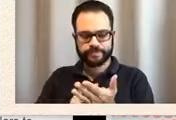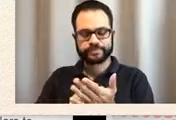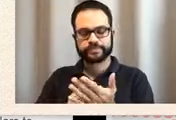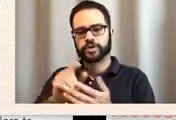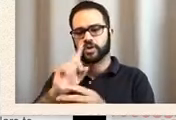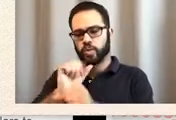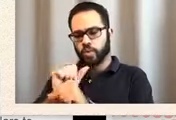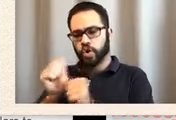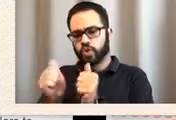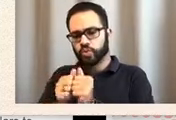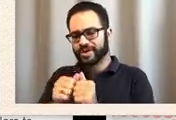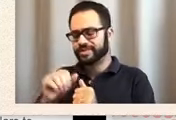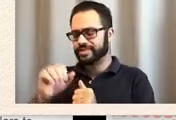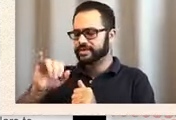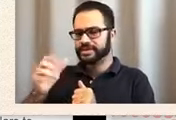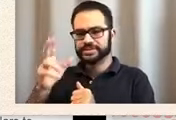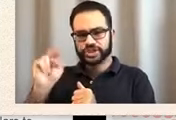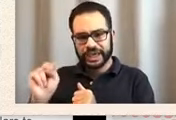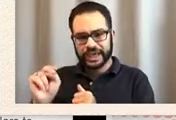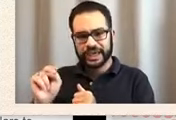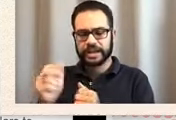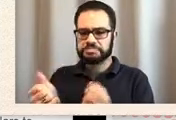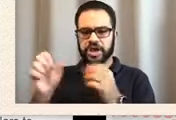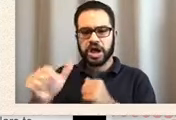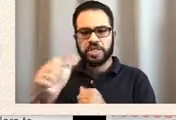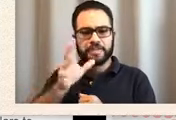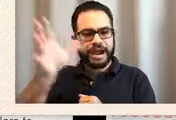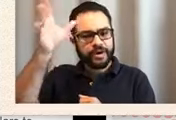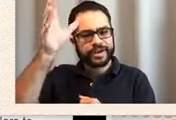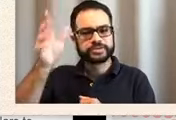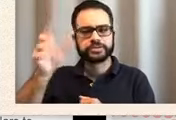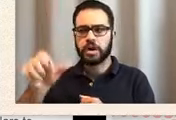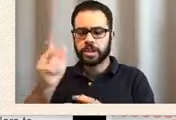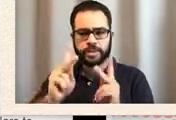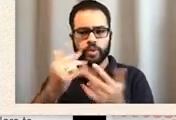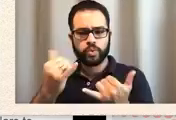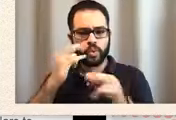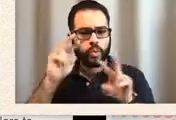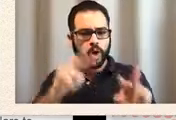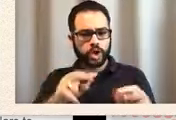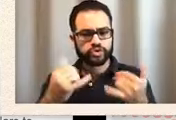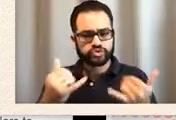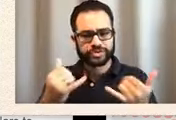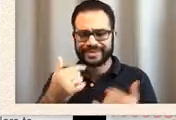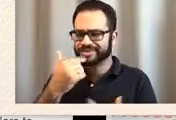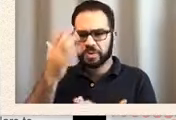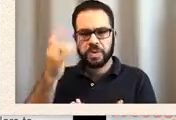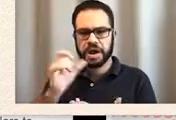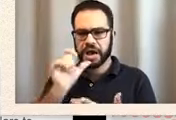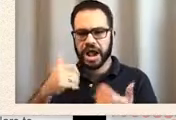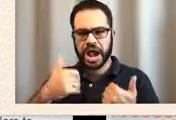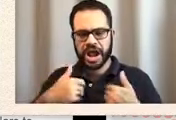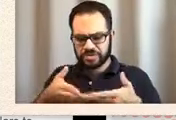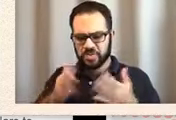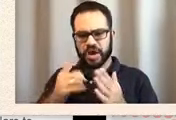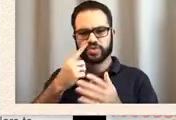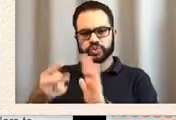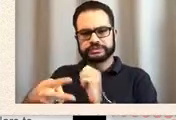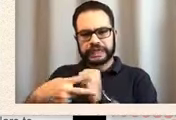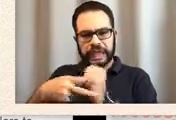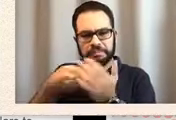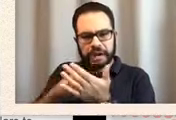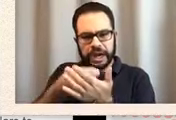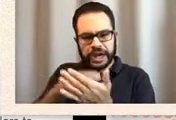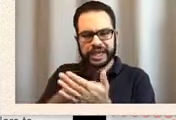other parents, hopefully parents like you who are watching today, to say, you know, why isn't there a way to save for my child without negatively